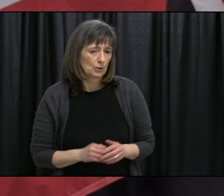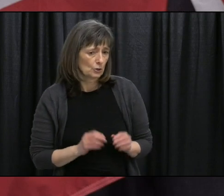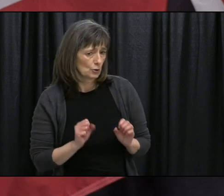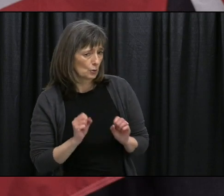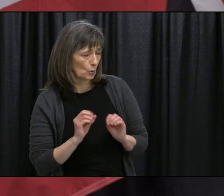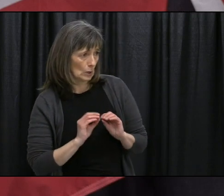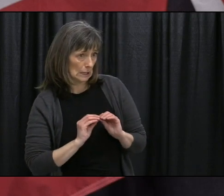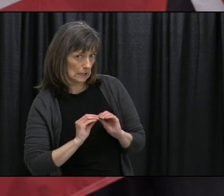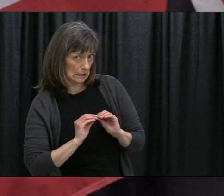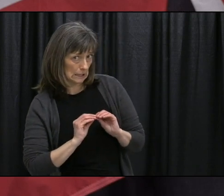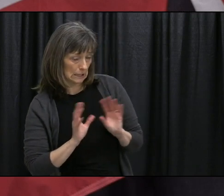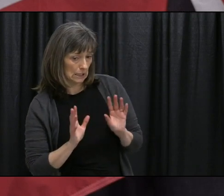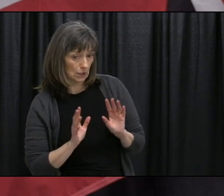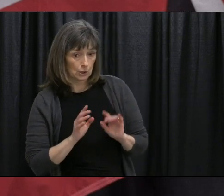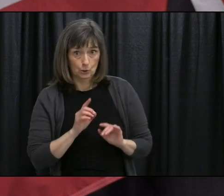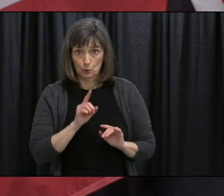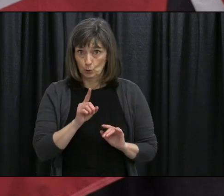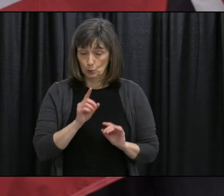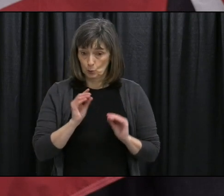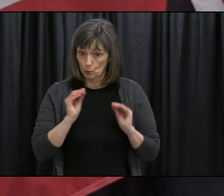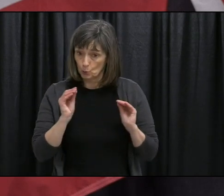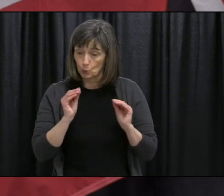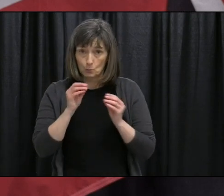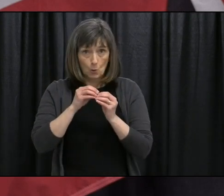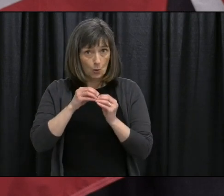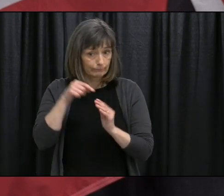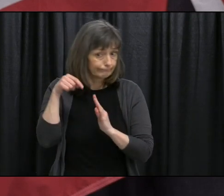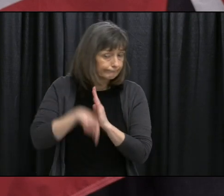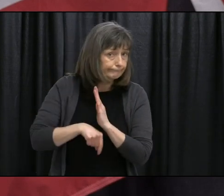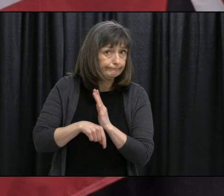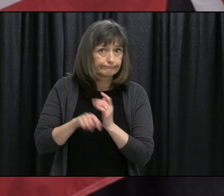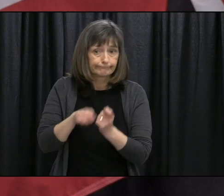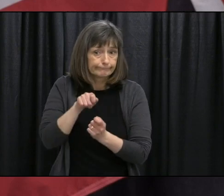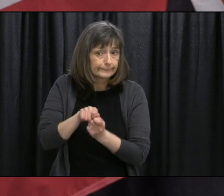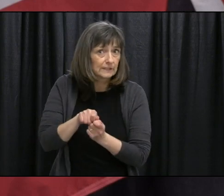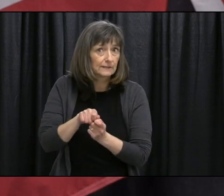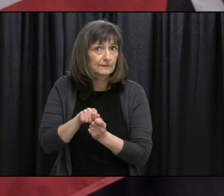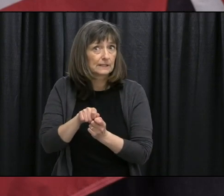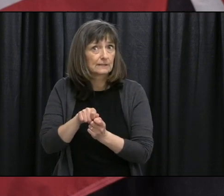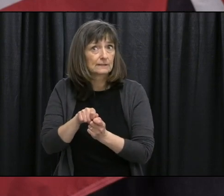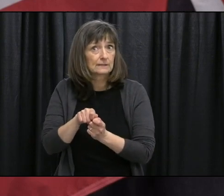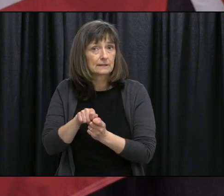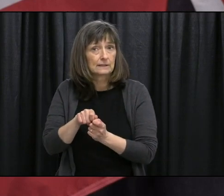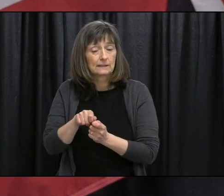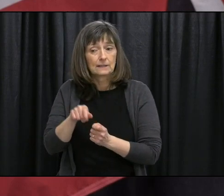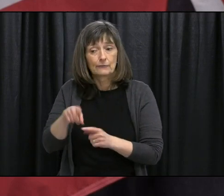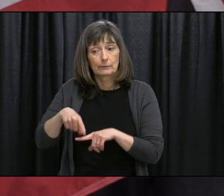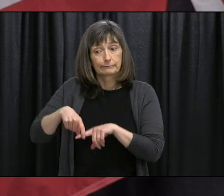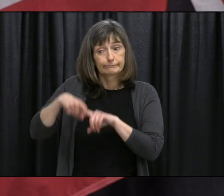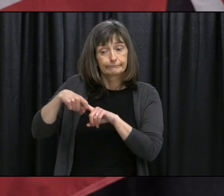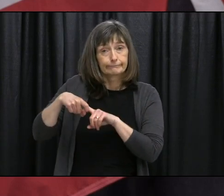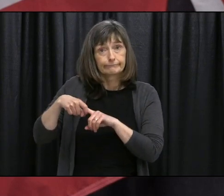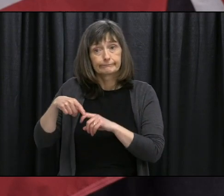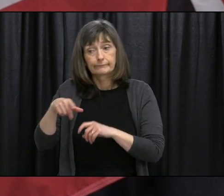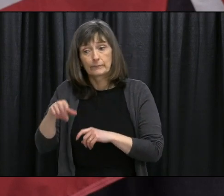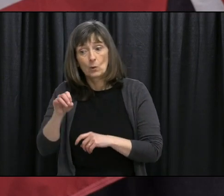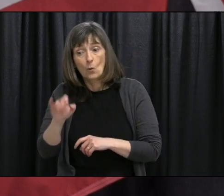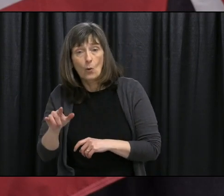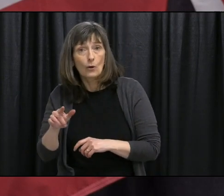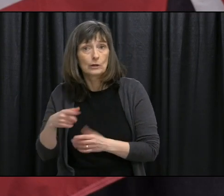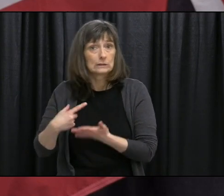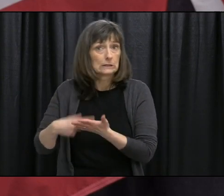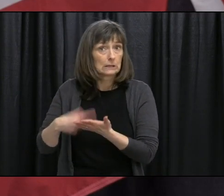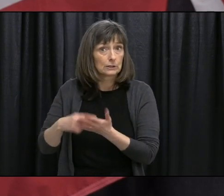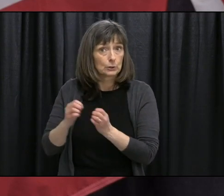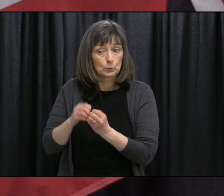you don't have any details on how long the suspension, which has been in place since December, could last, and there hasn't been any